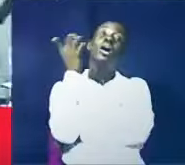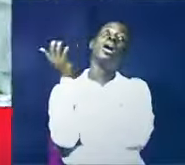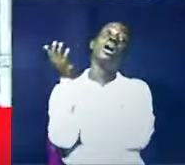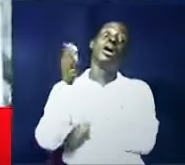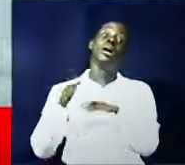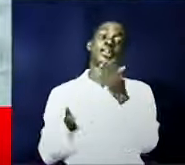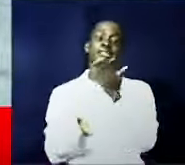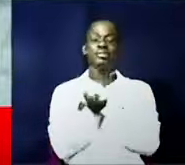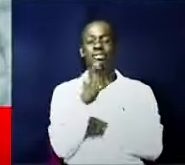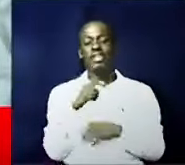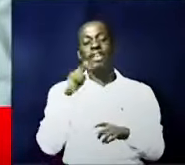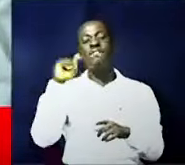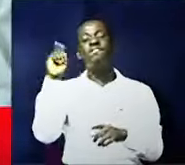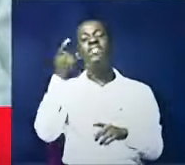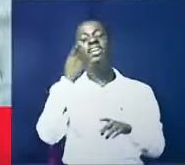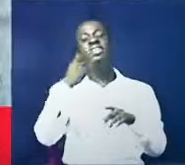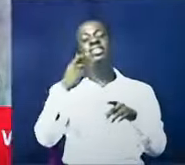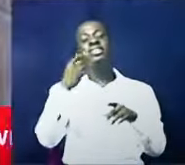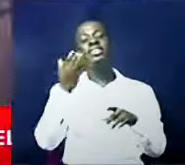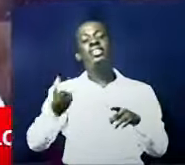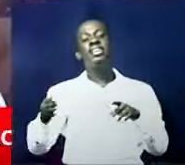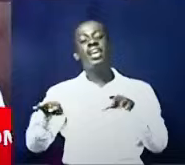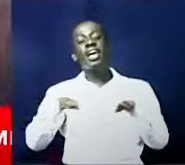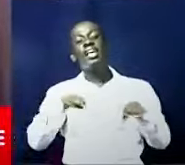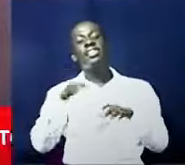phones. And